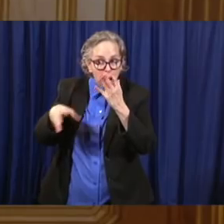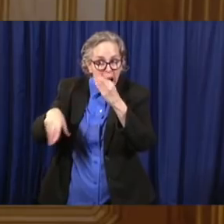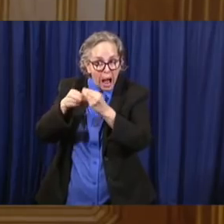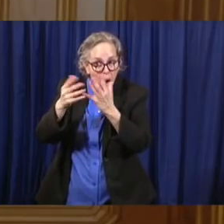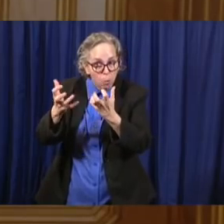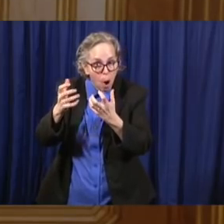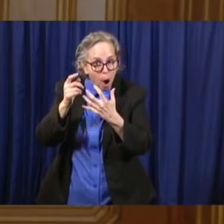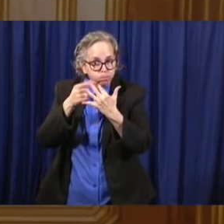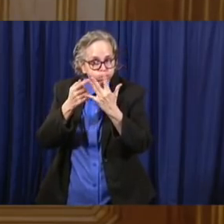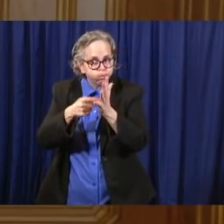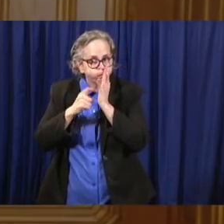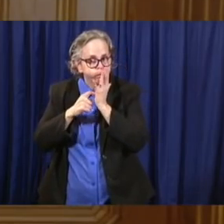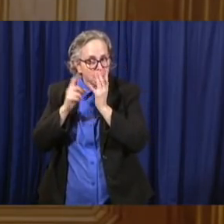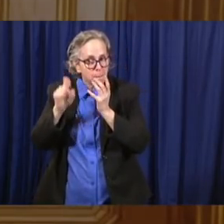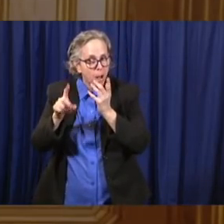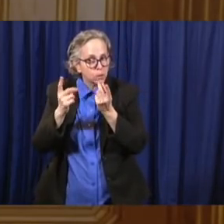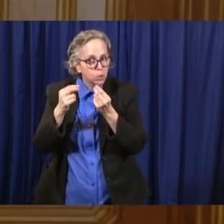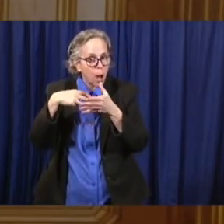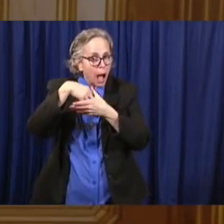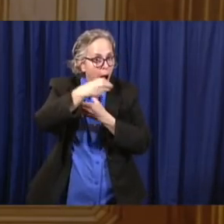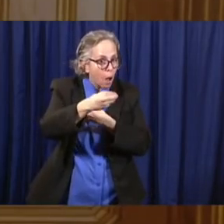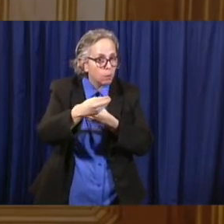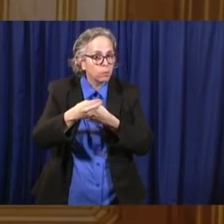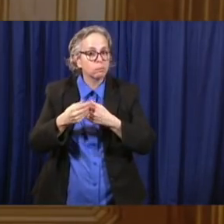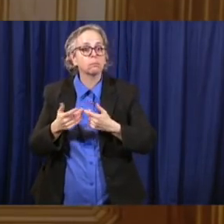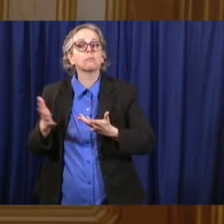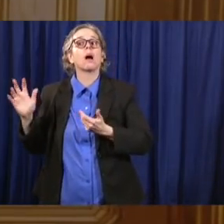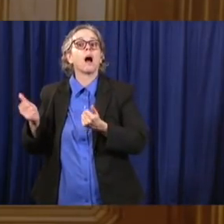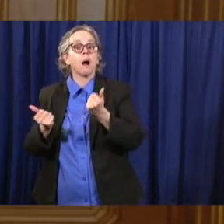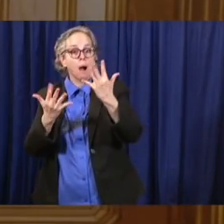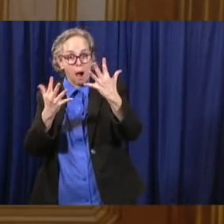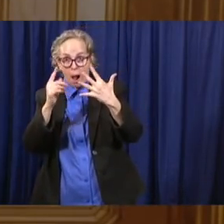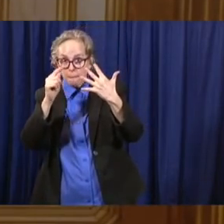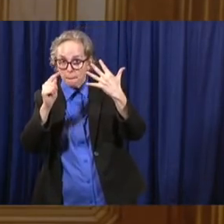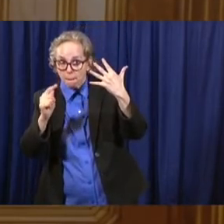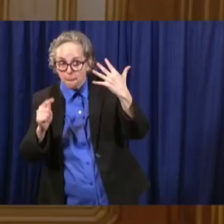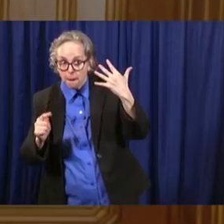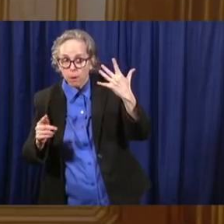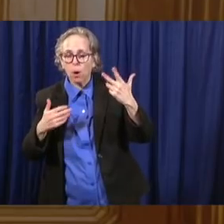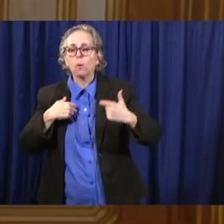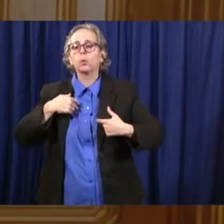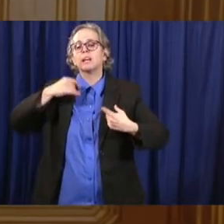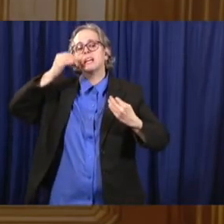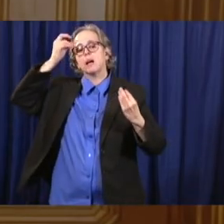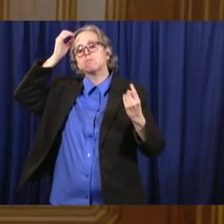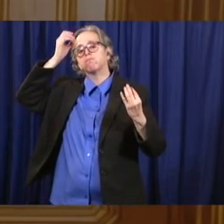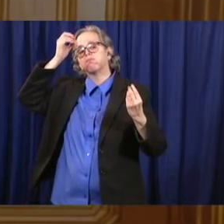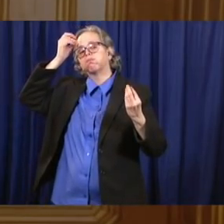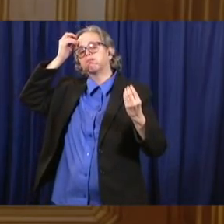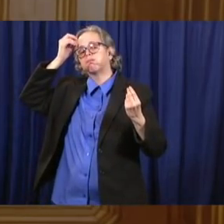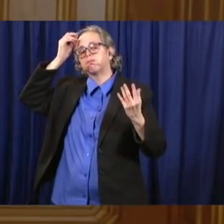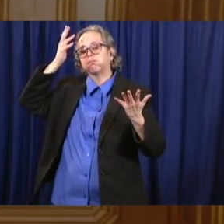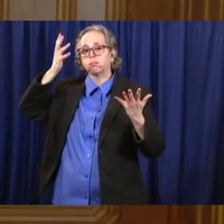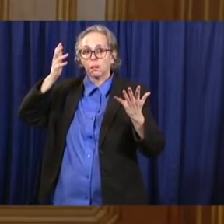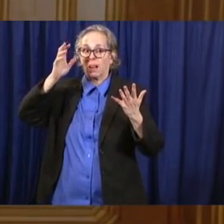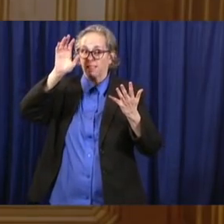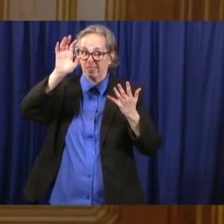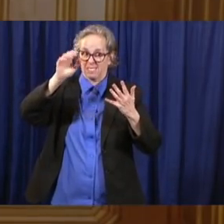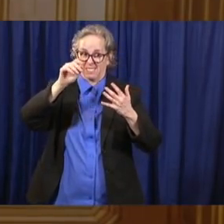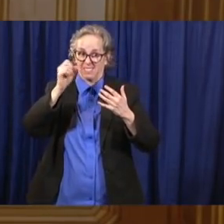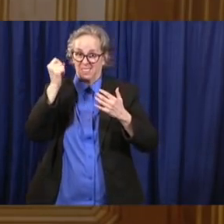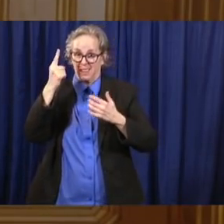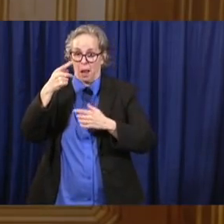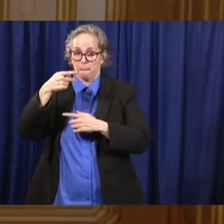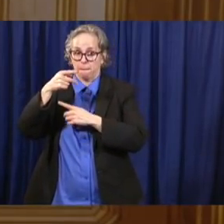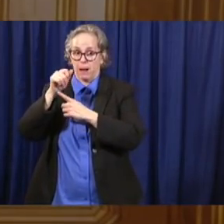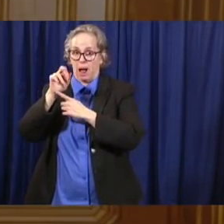recommendation, we will look at it. I mean, we'll look at all of them, but obviously the ones that come back with a favorable recommendation,